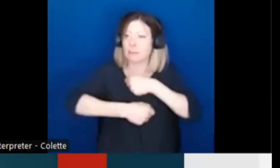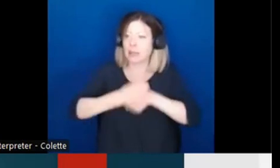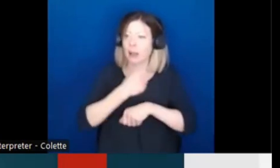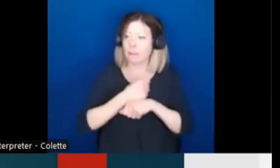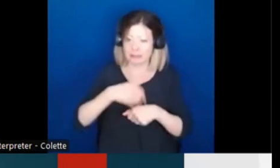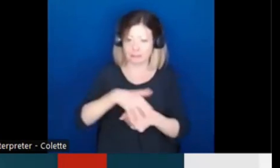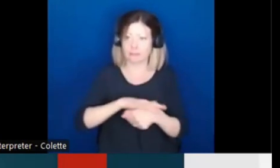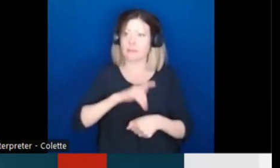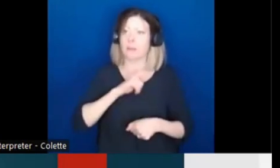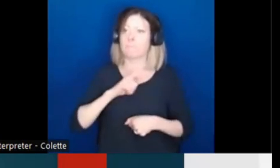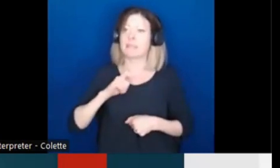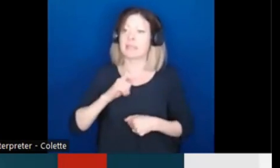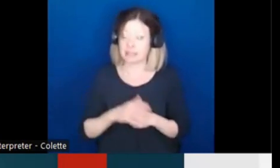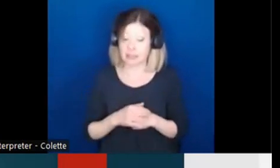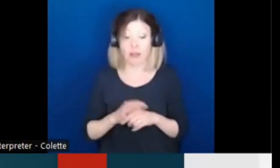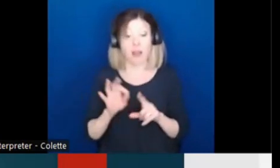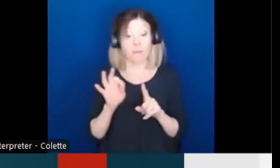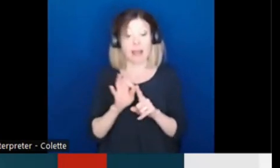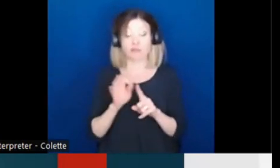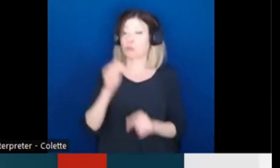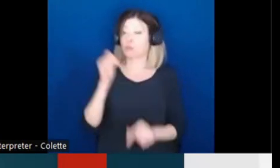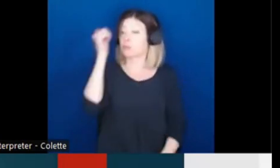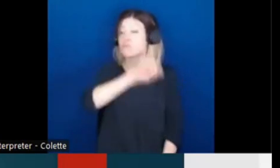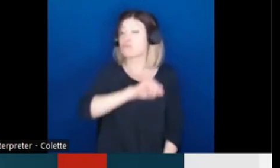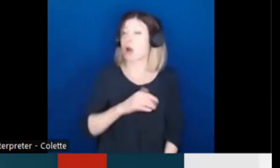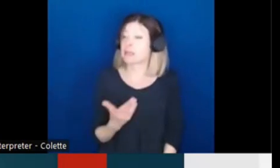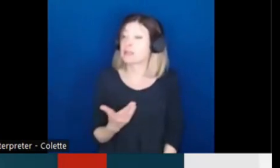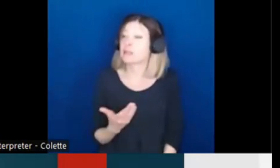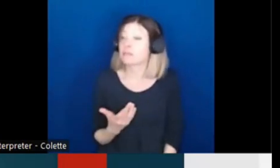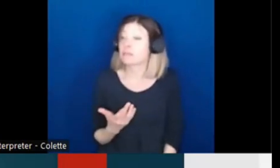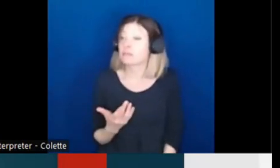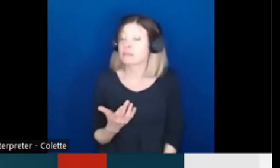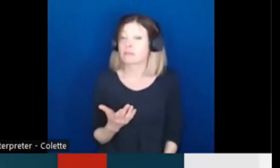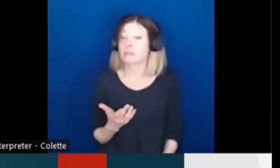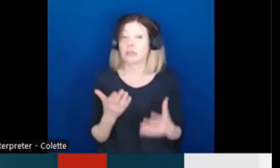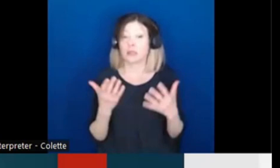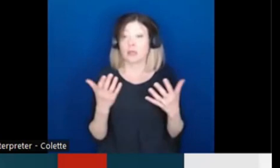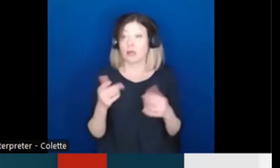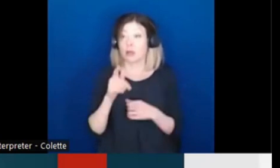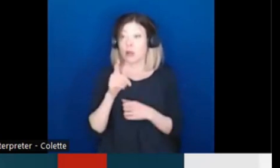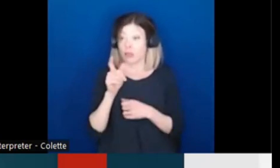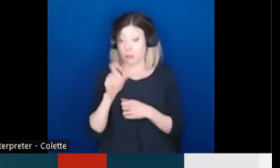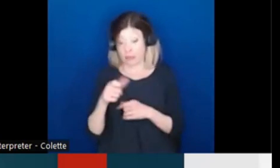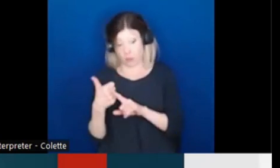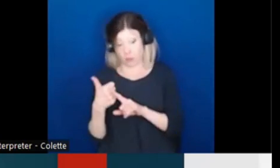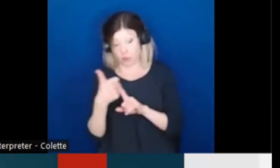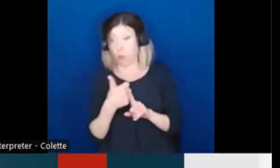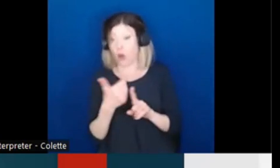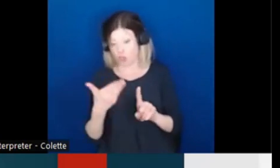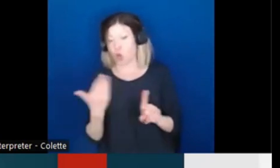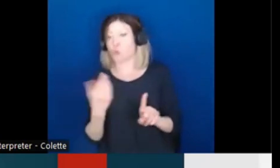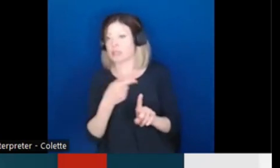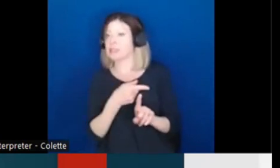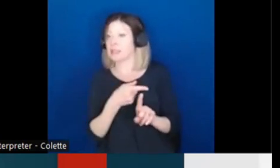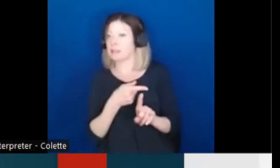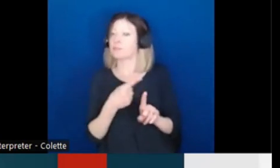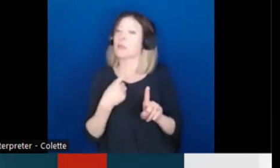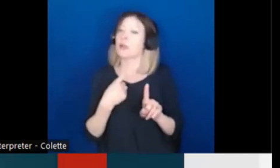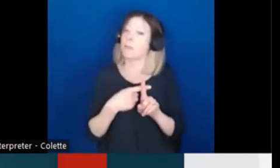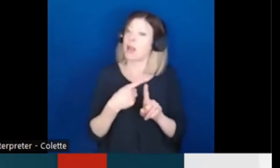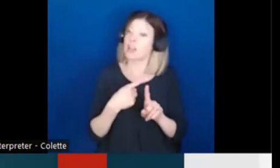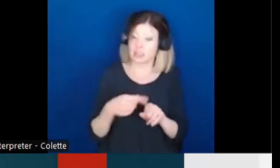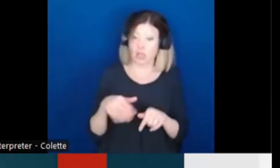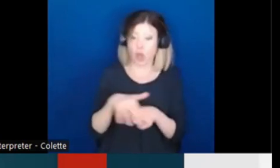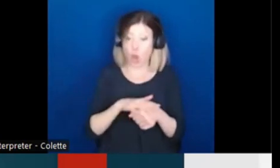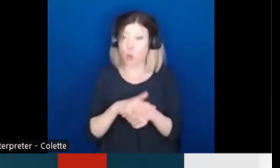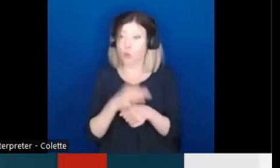was noticed by people who helped him, basically. He worked in a local school for a while, and then with the support of various people,